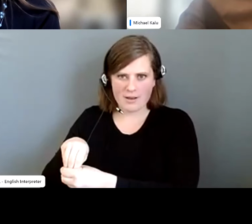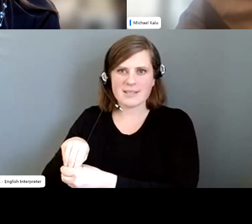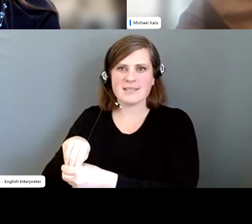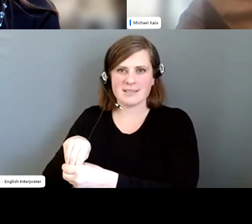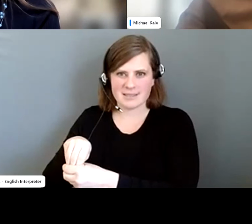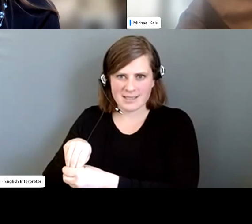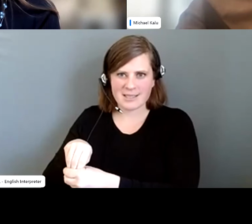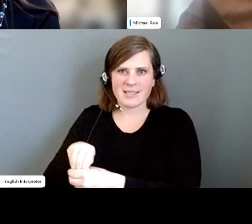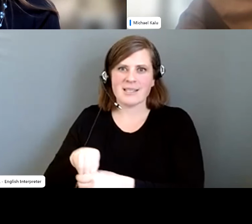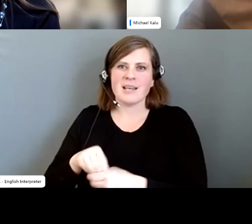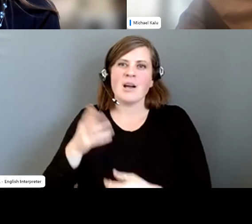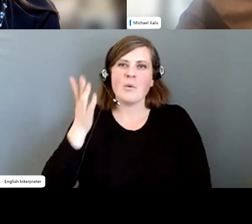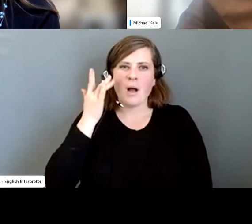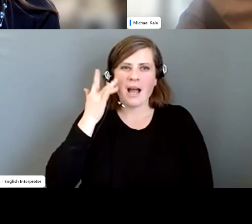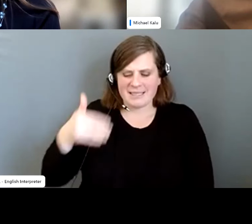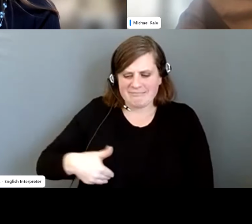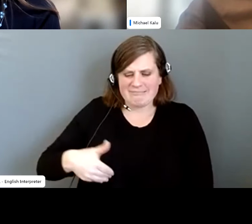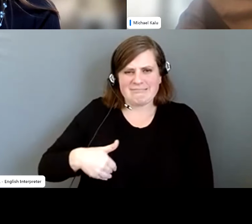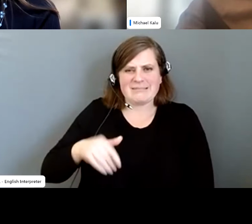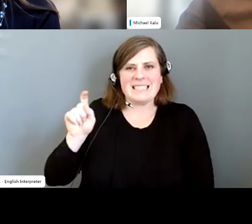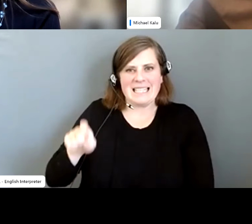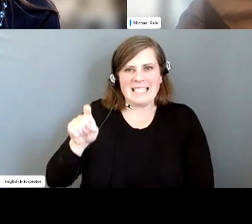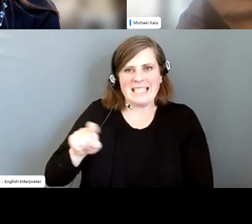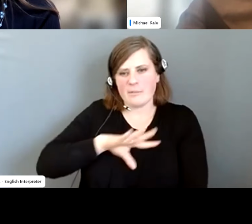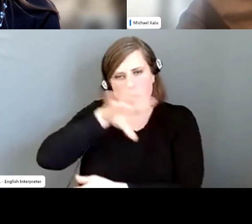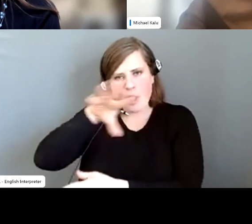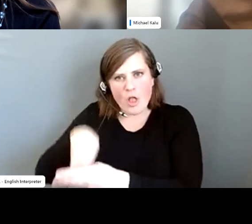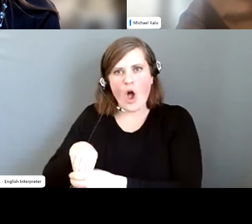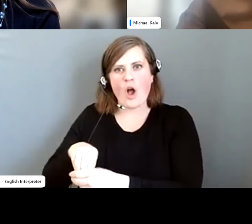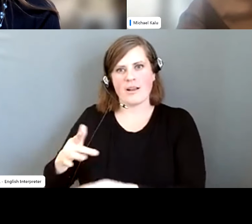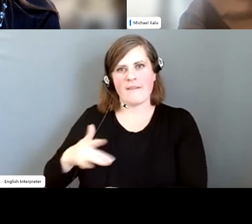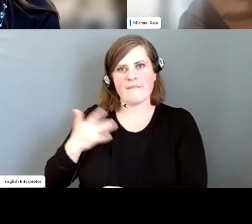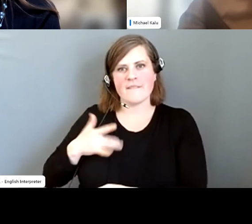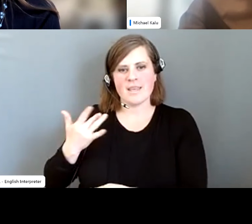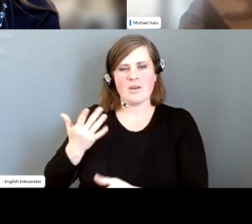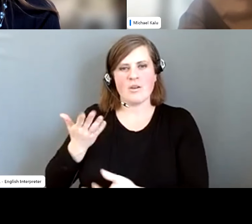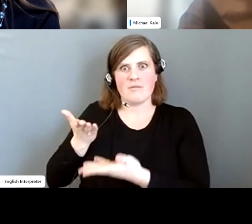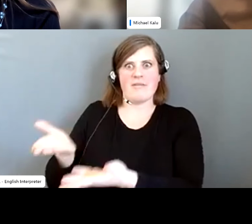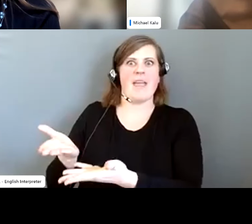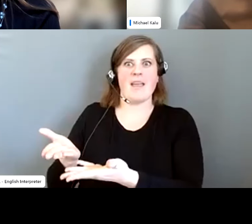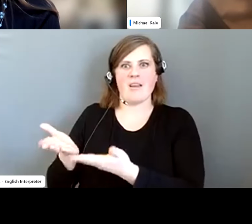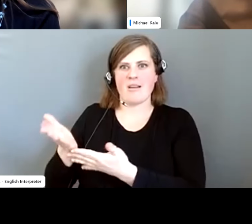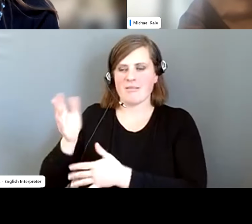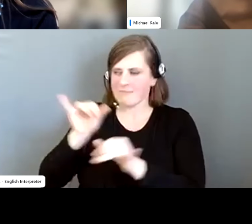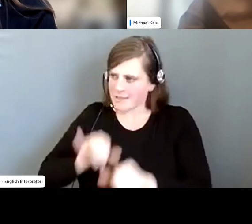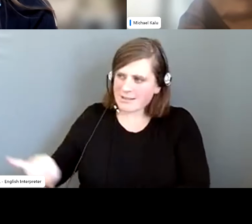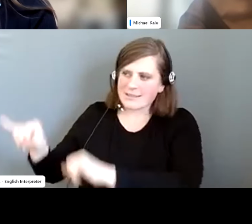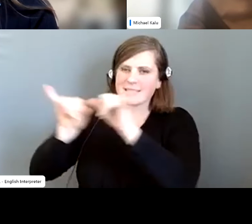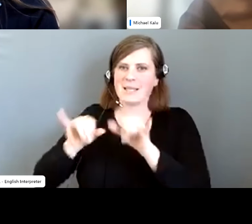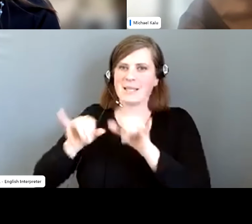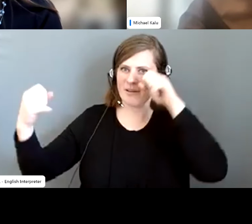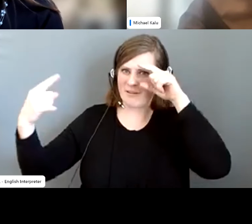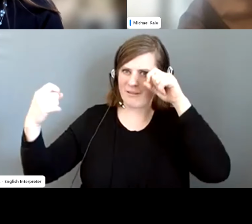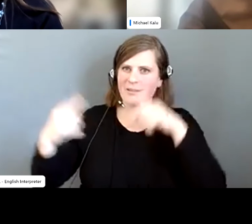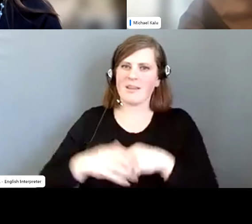for that belongingness and for that sense of, that feeling of inclusion. And yes, I would say there's a